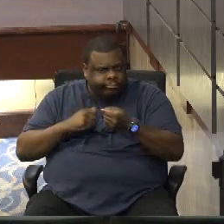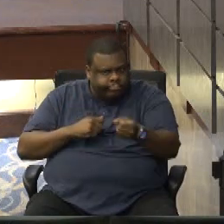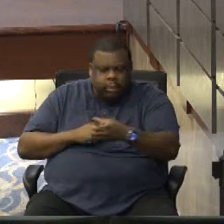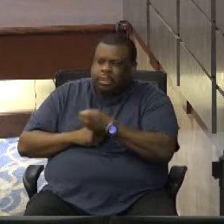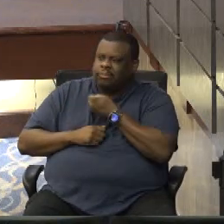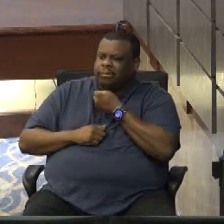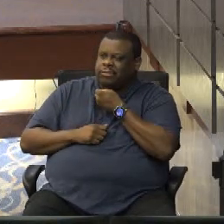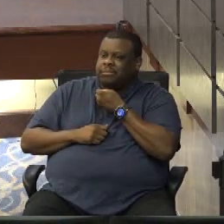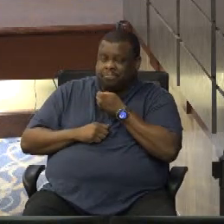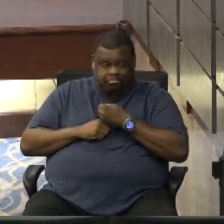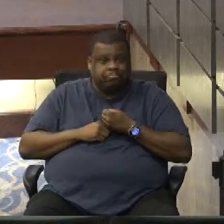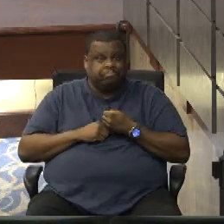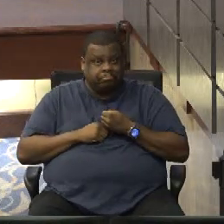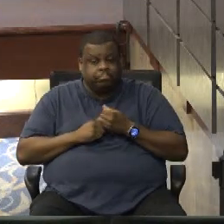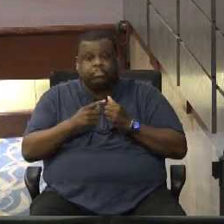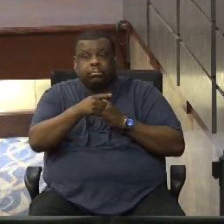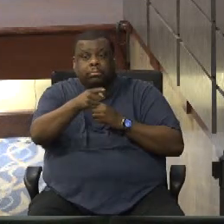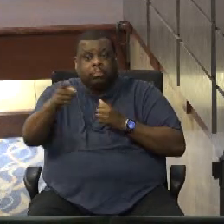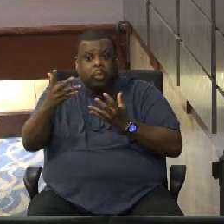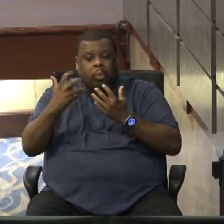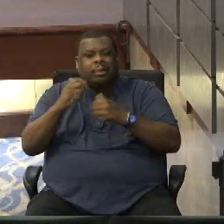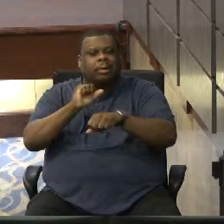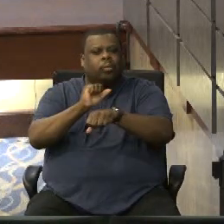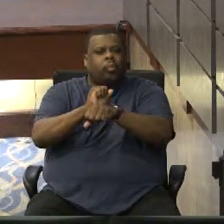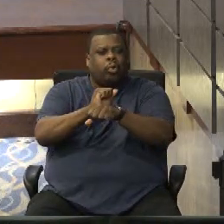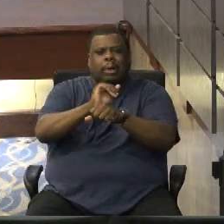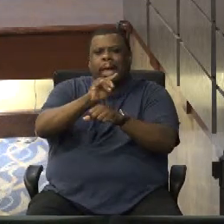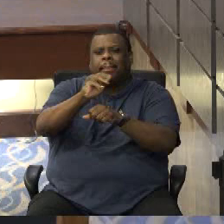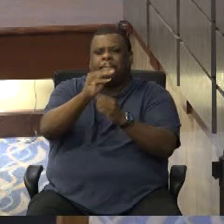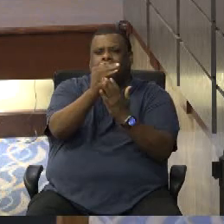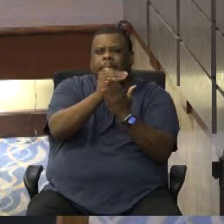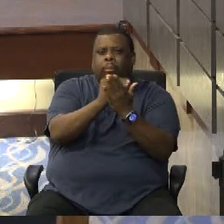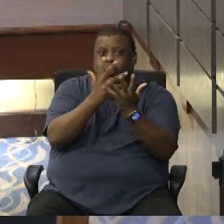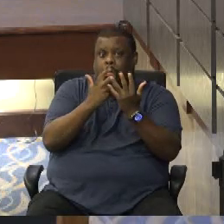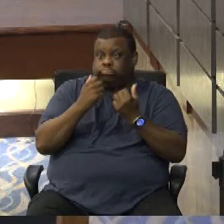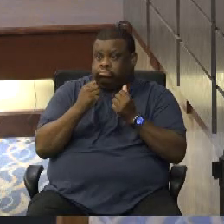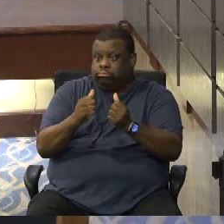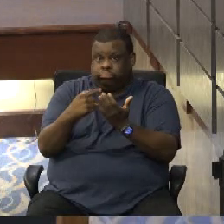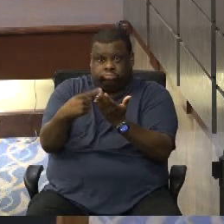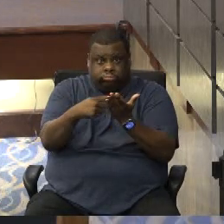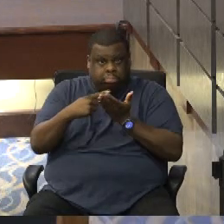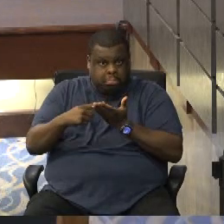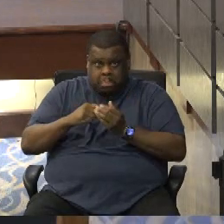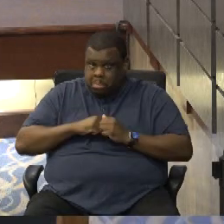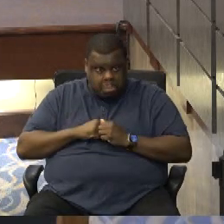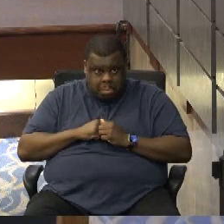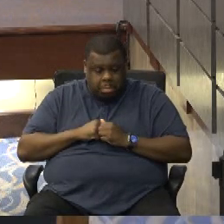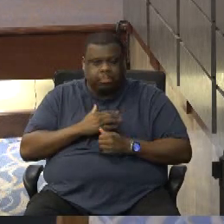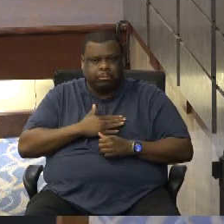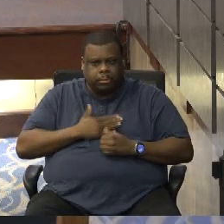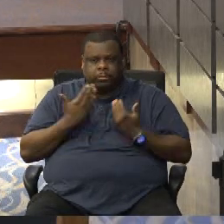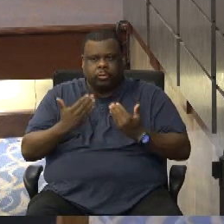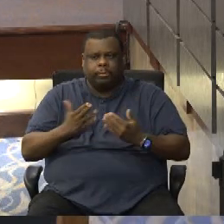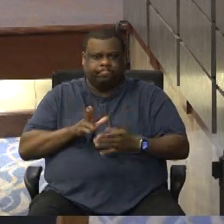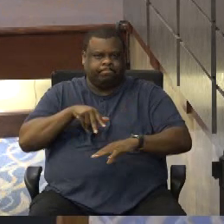anyone present who would like to speak on a work session item? If not, then please join me for the Pledge of